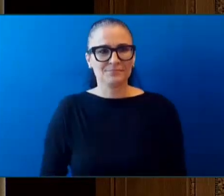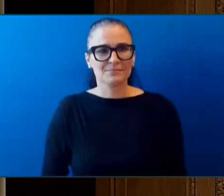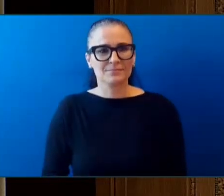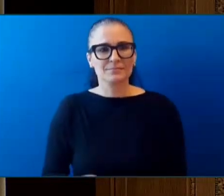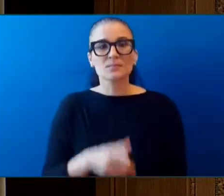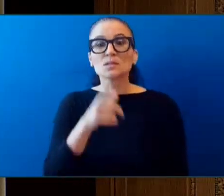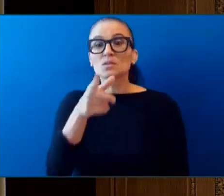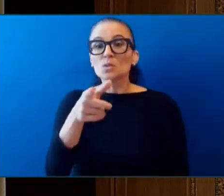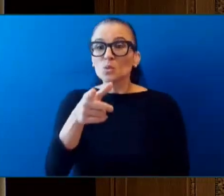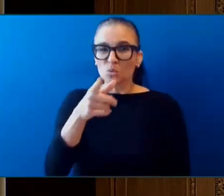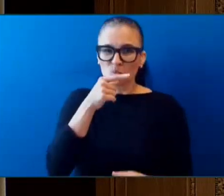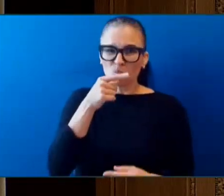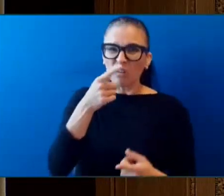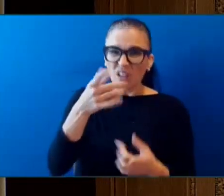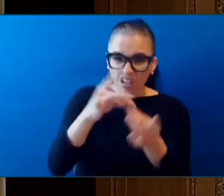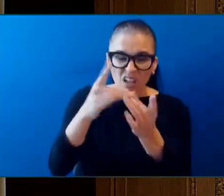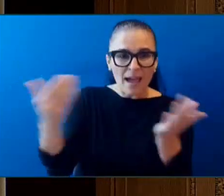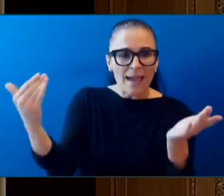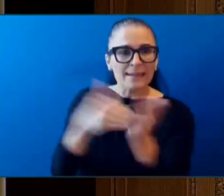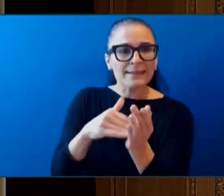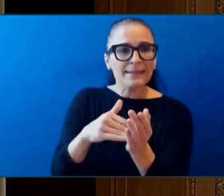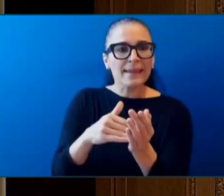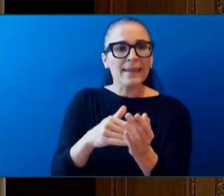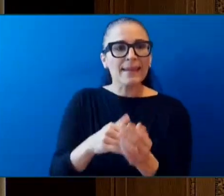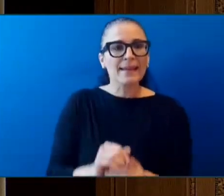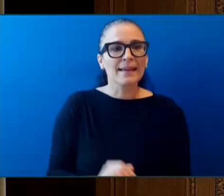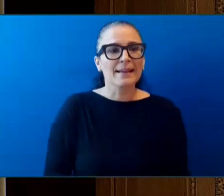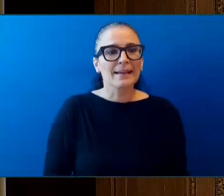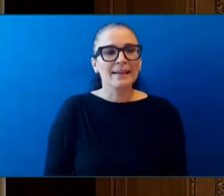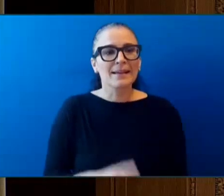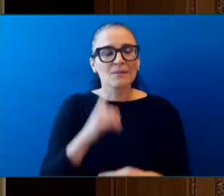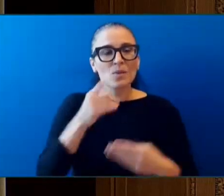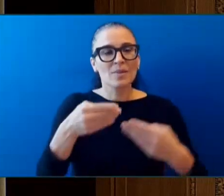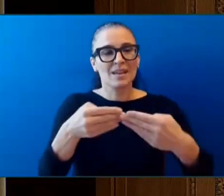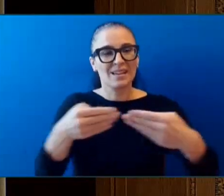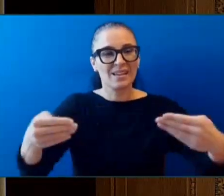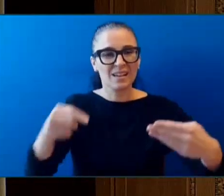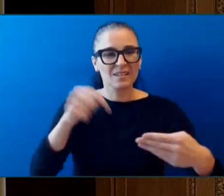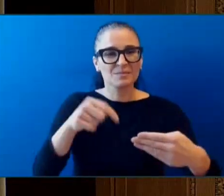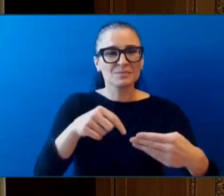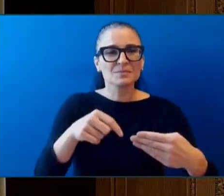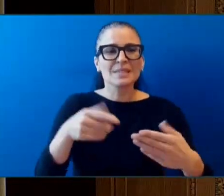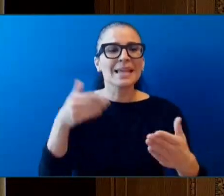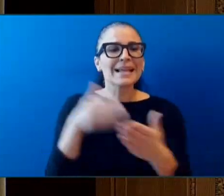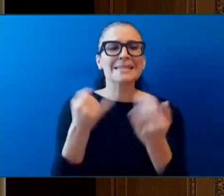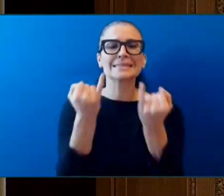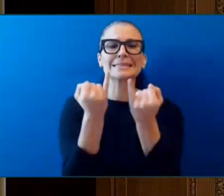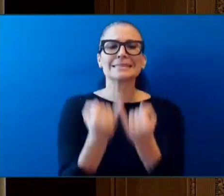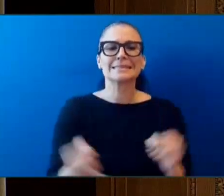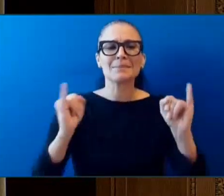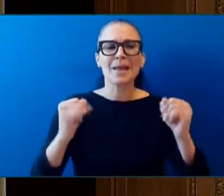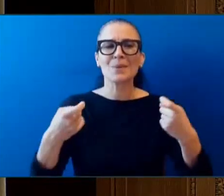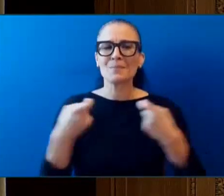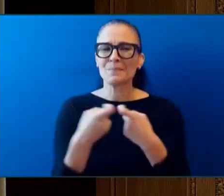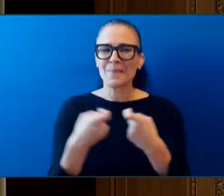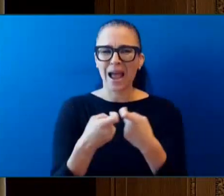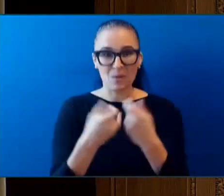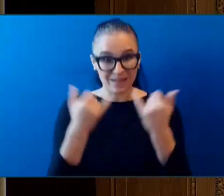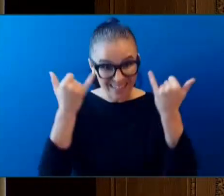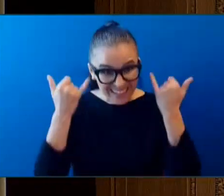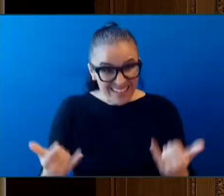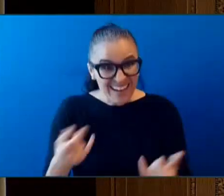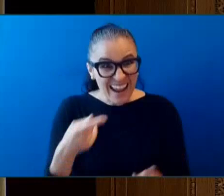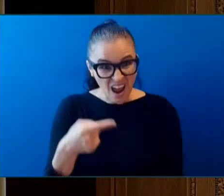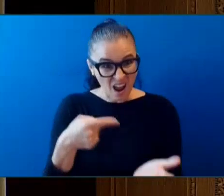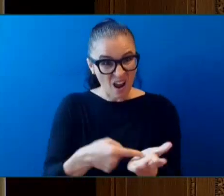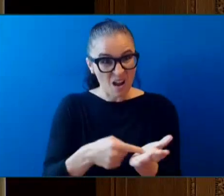that opposed independent power, who today are confronted by their own documentation saying we don't have enough